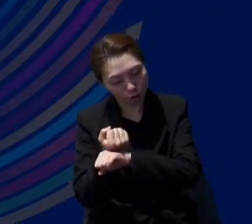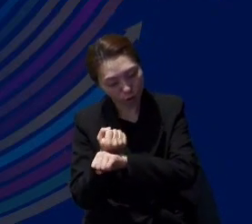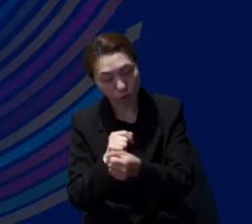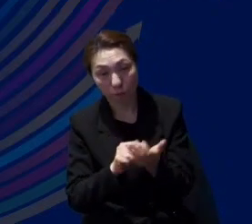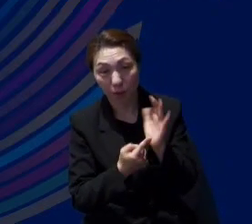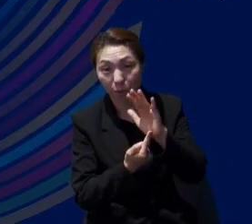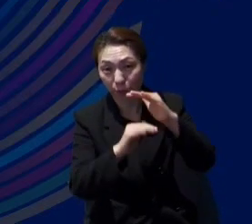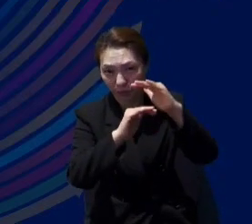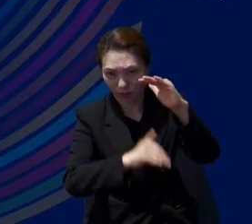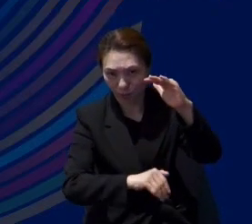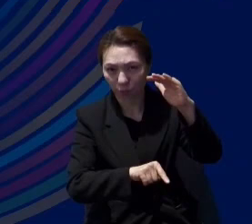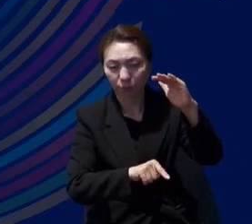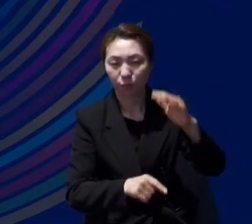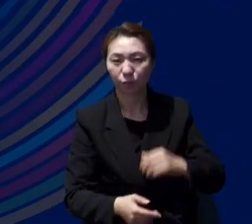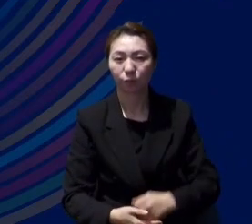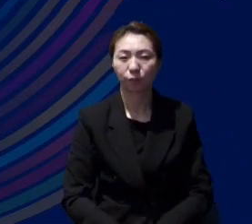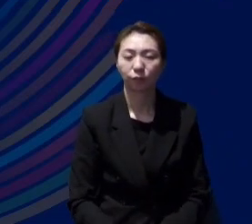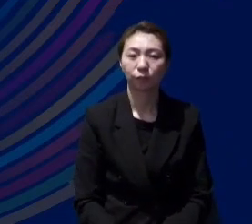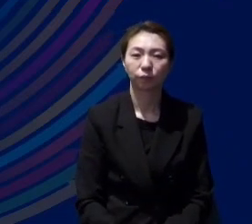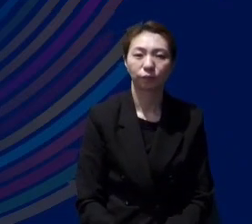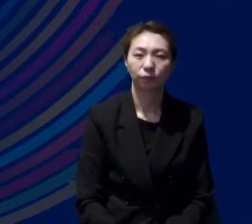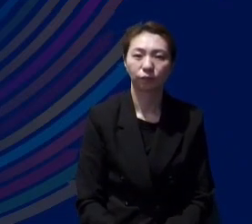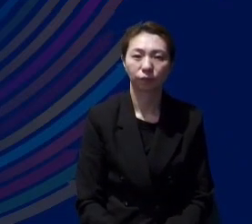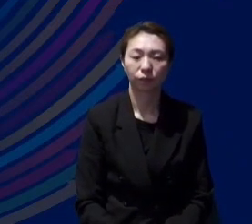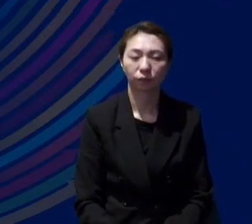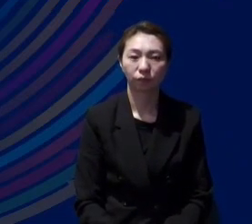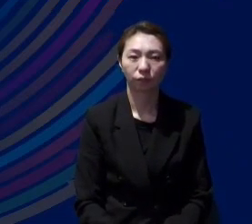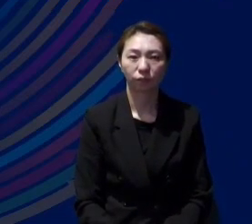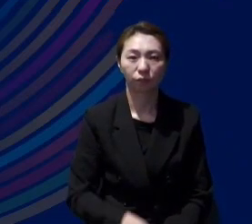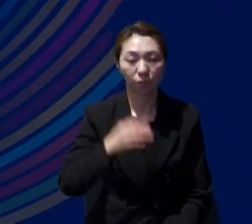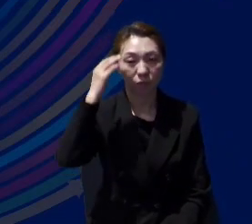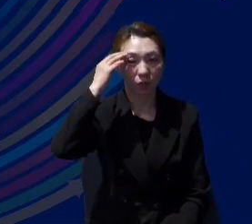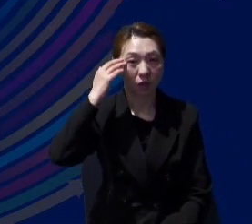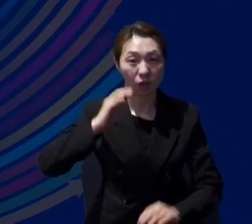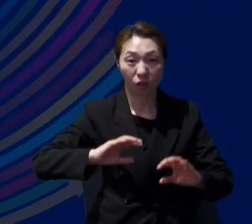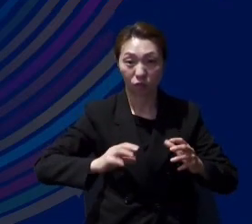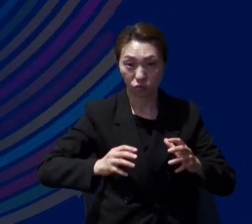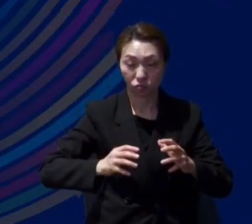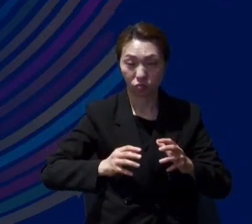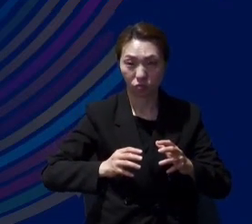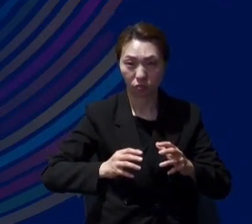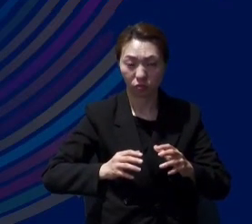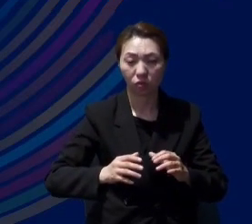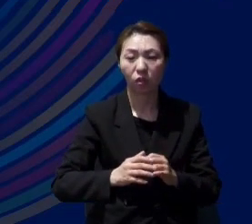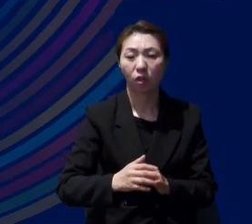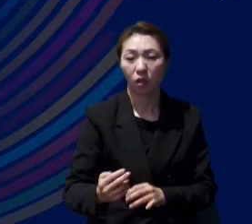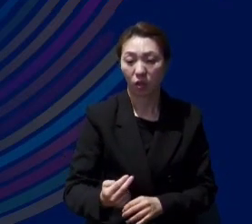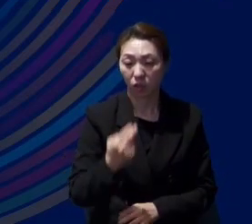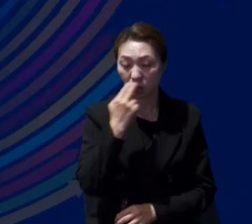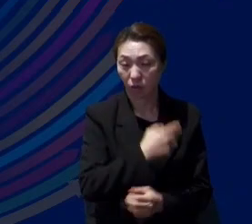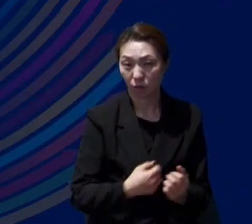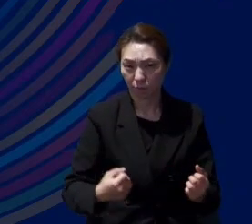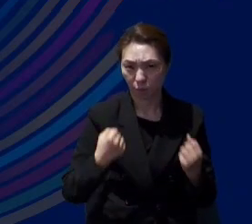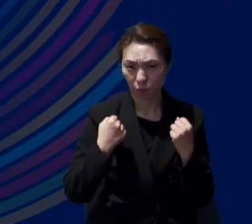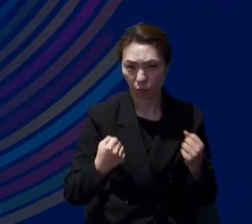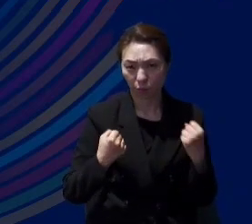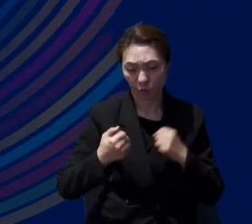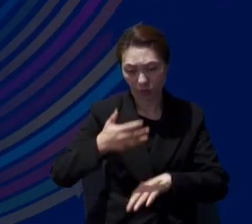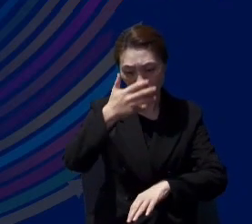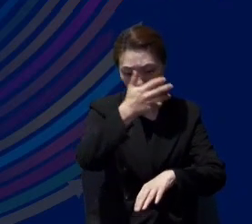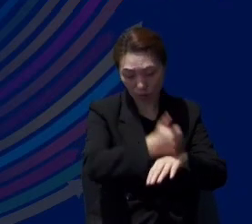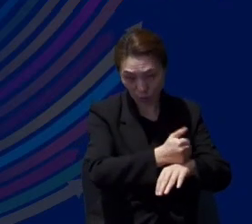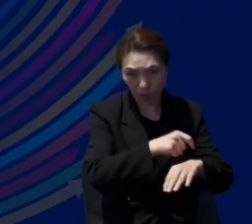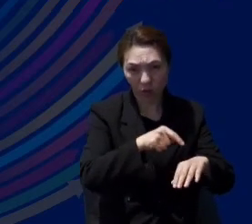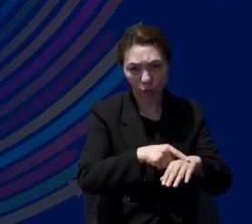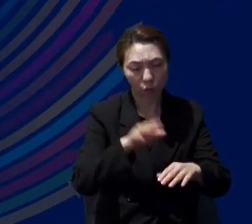projections up to 2040. A systematic analysis of GBD study in 2019. South Korea,